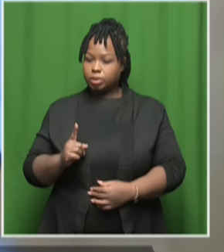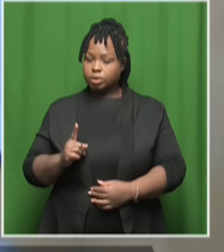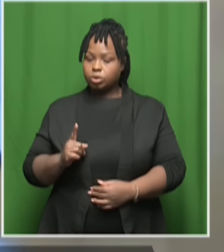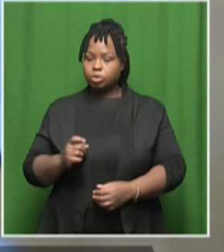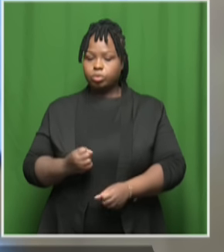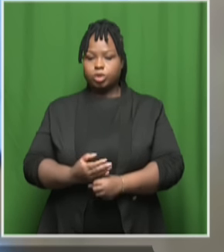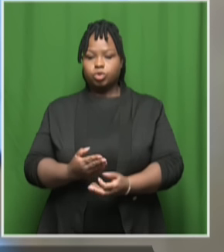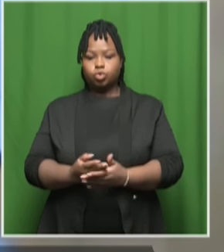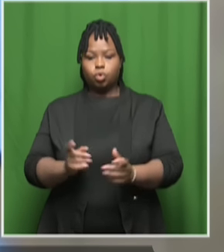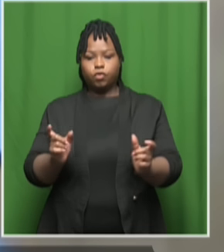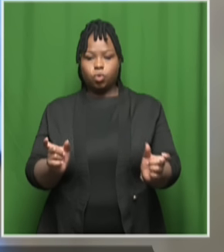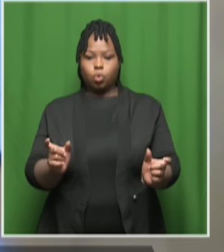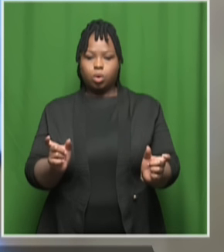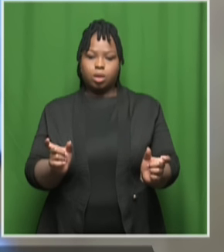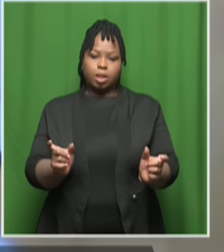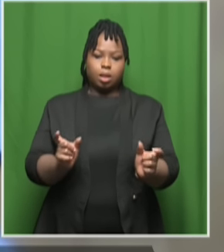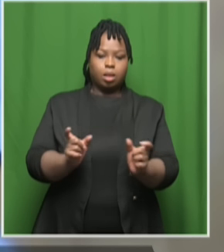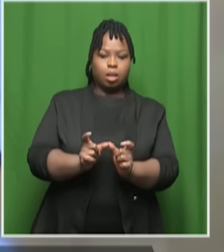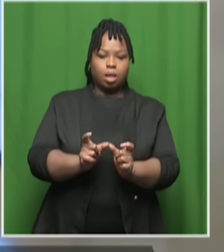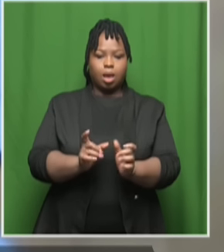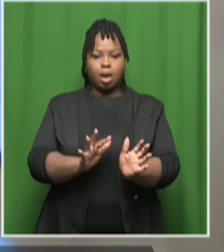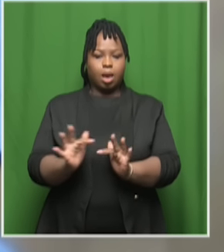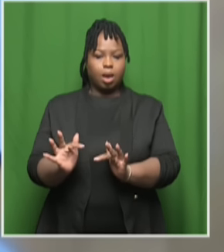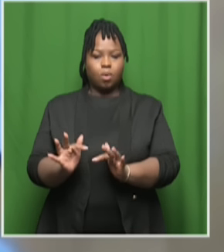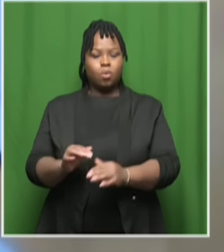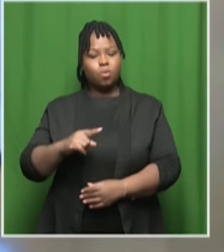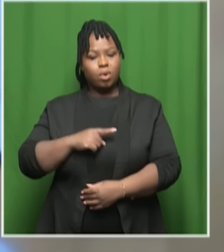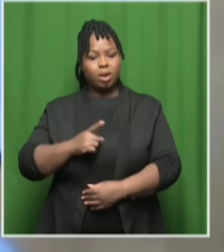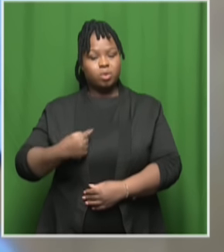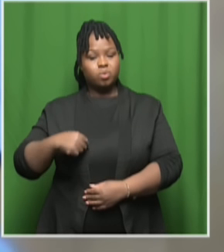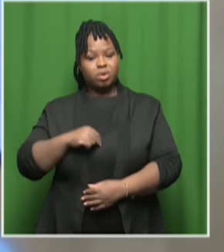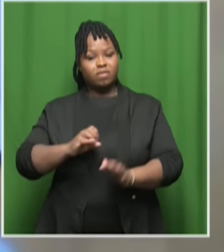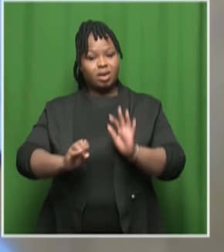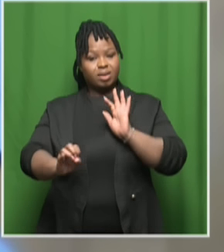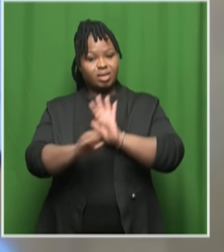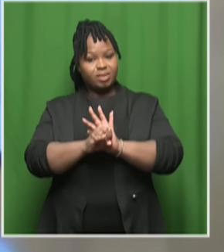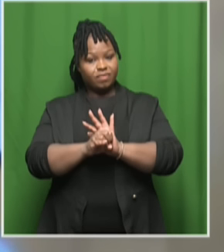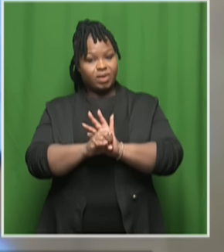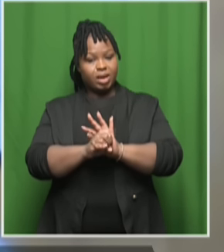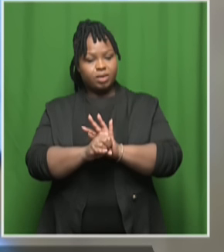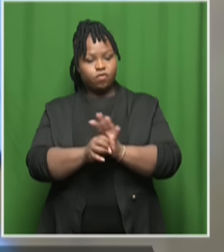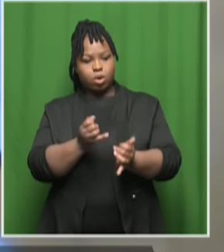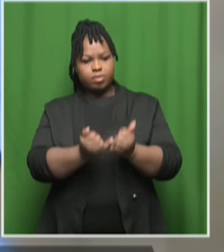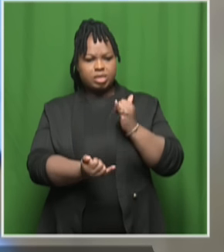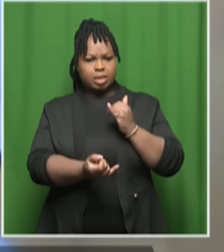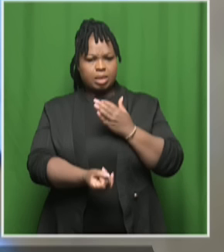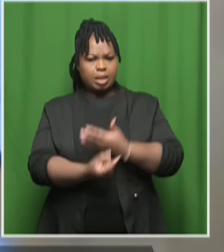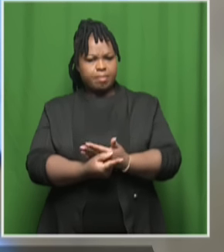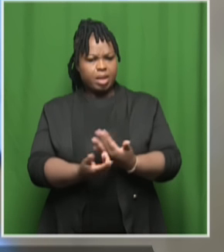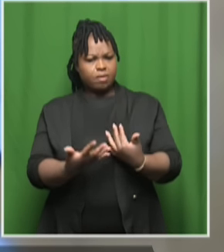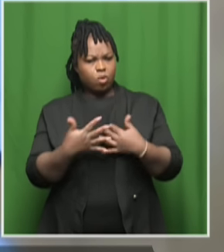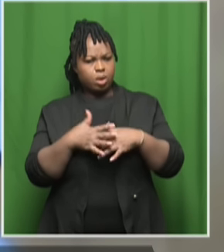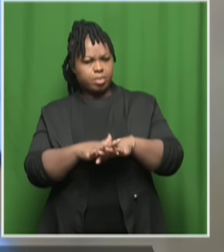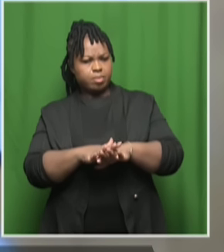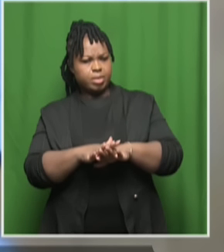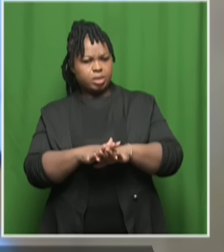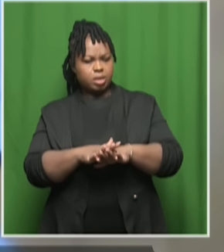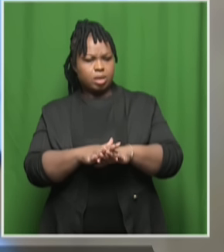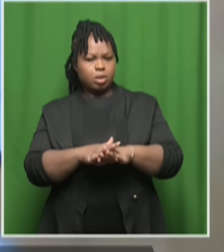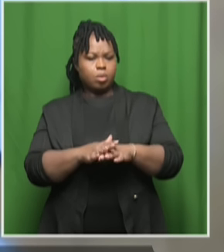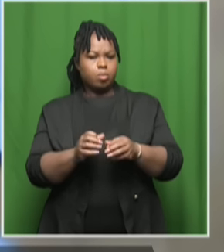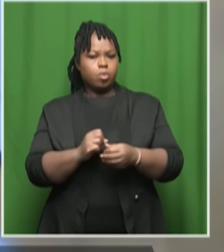gaps, because we've identified some clear gaps on how we implement projects. So it's a